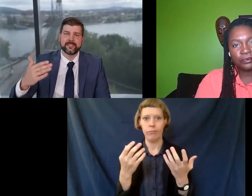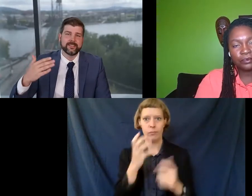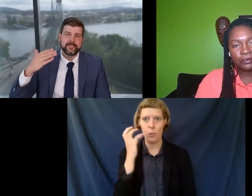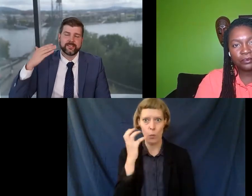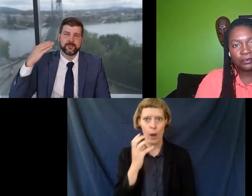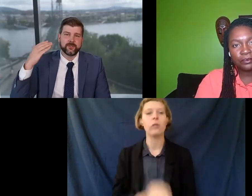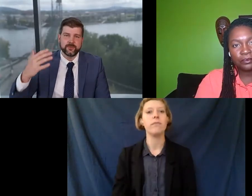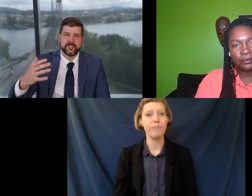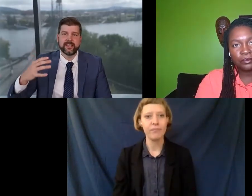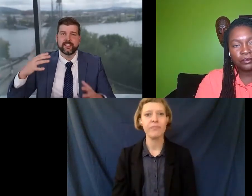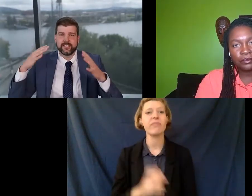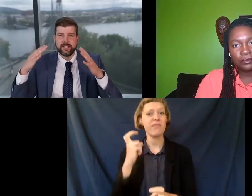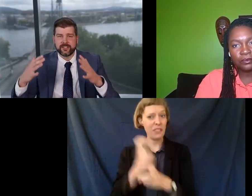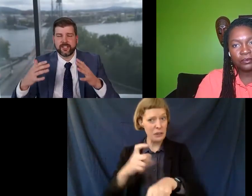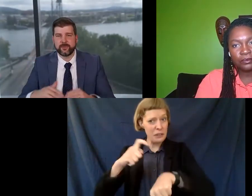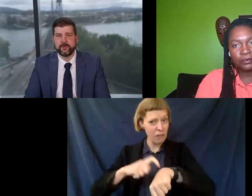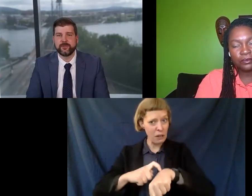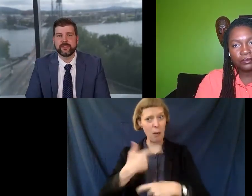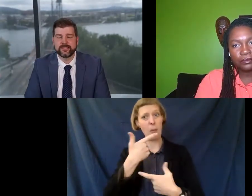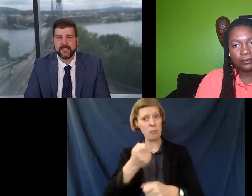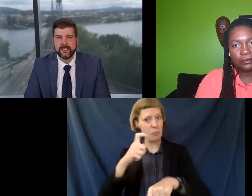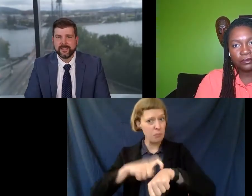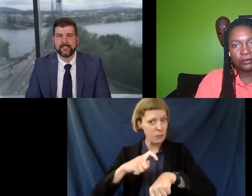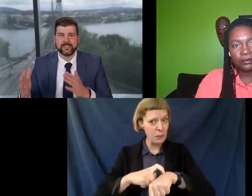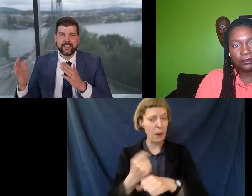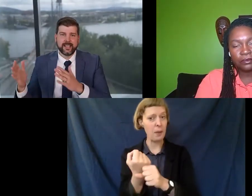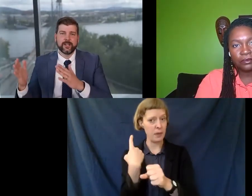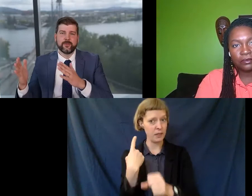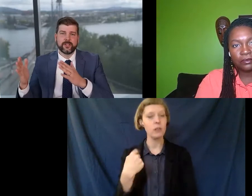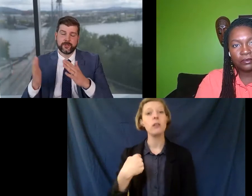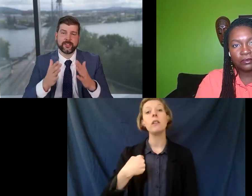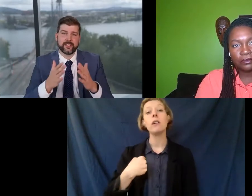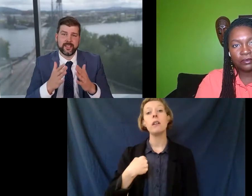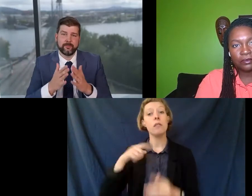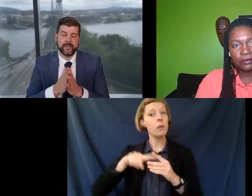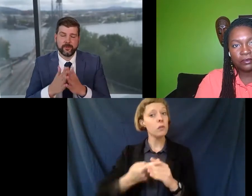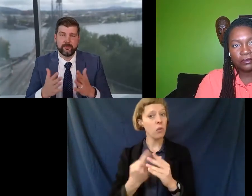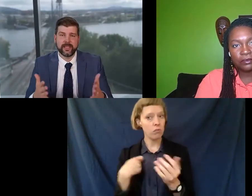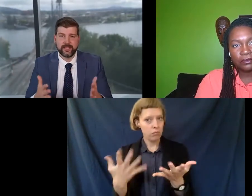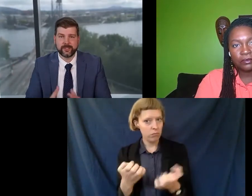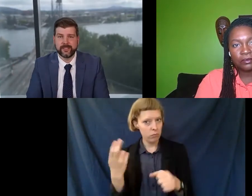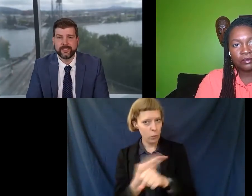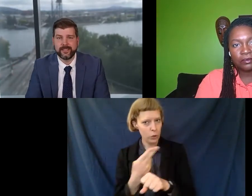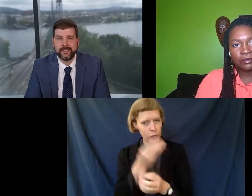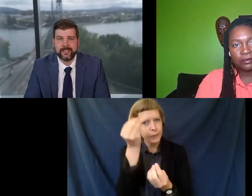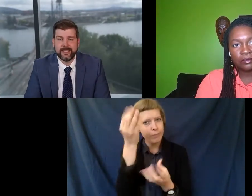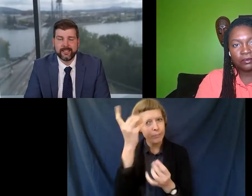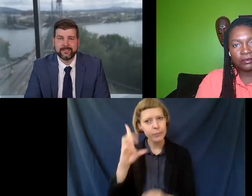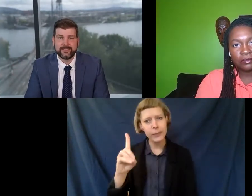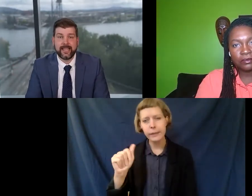wanting to use data and change the way we do things. Little did I know that during the campaign, we'd be entering